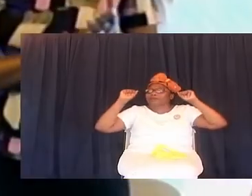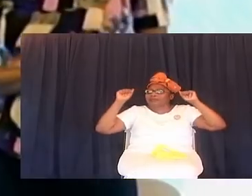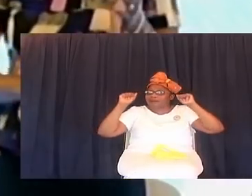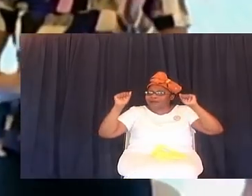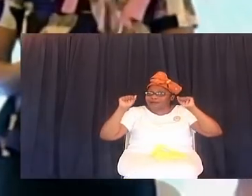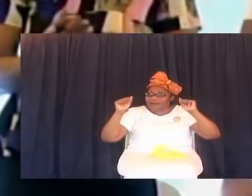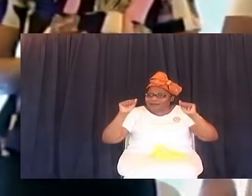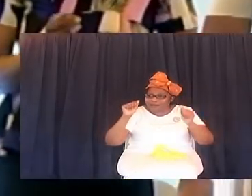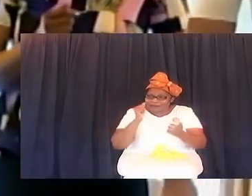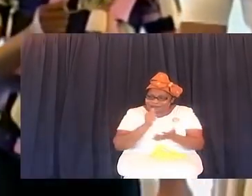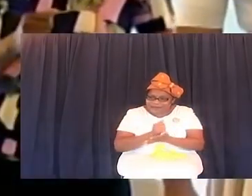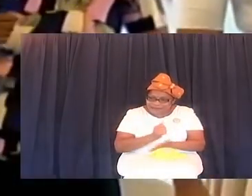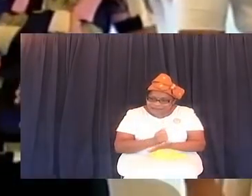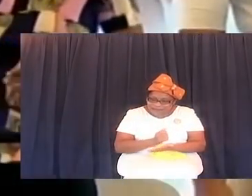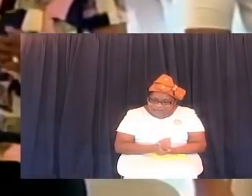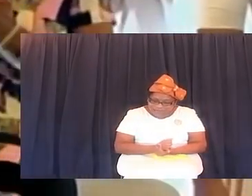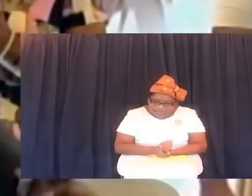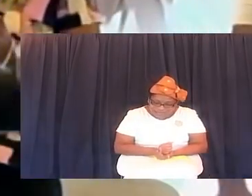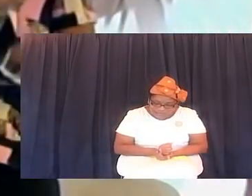Amen.